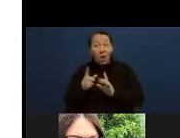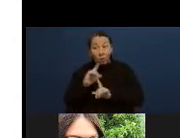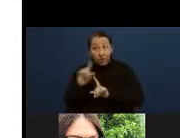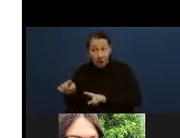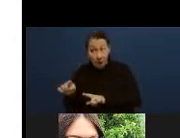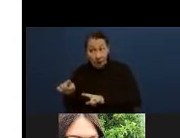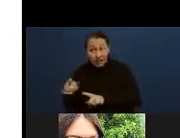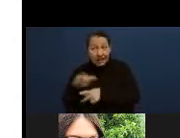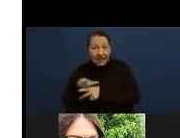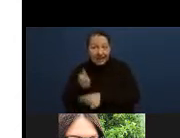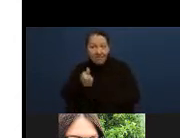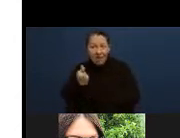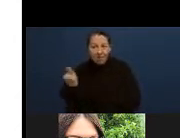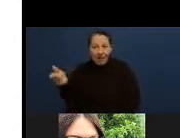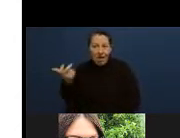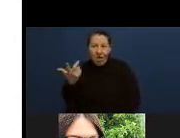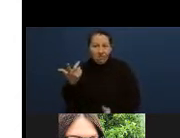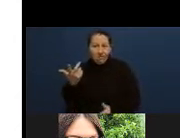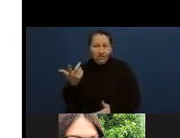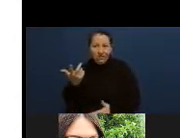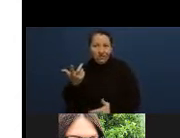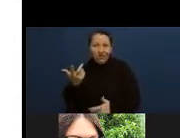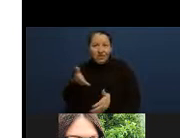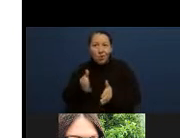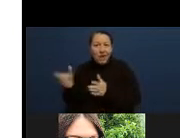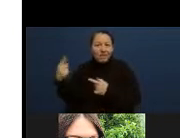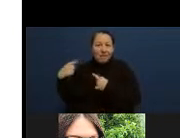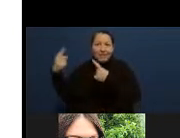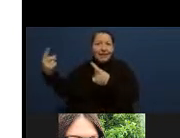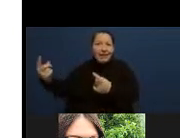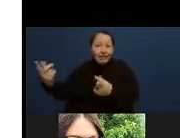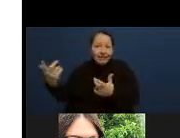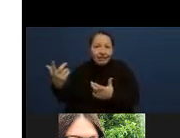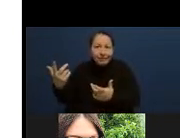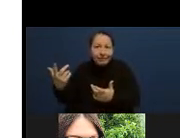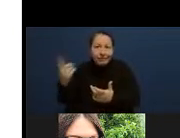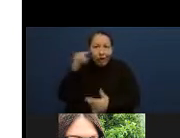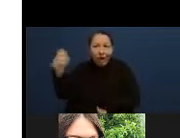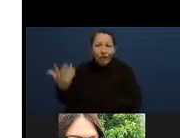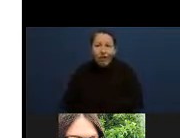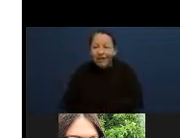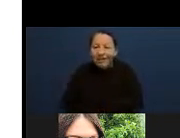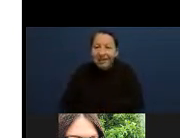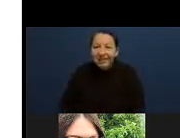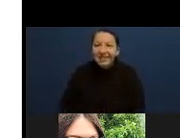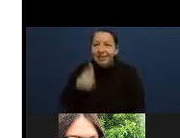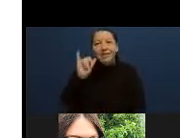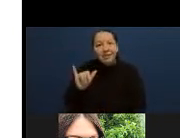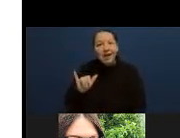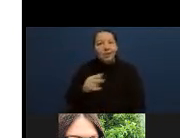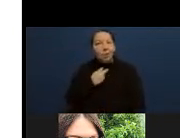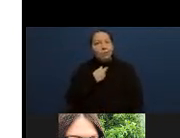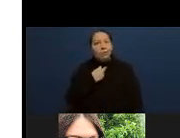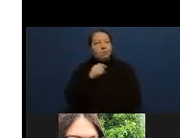of themselves in ways that they have been since forever, because that's what we have to do. We know